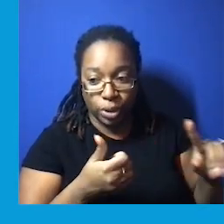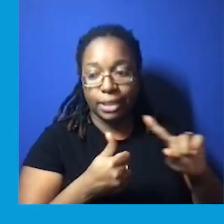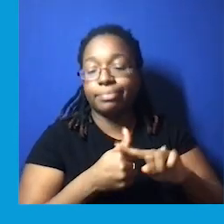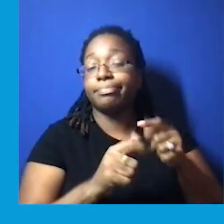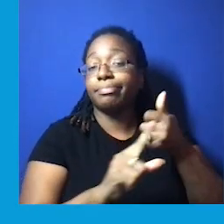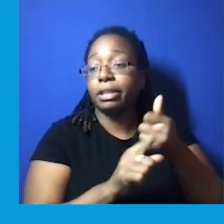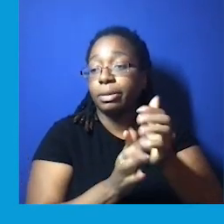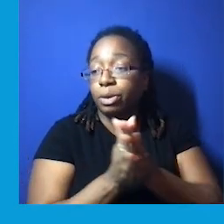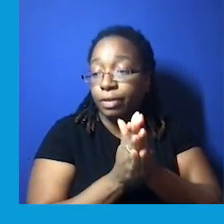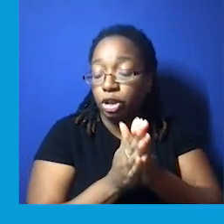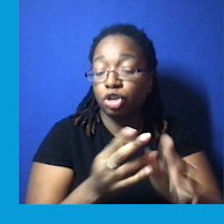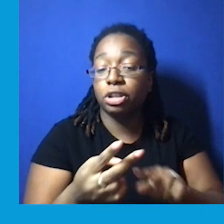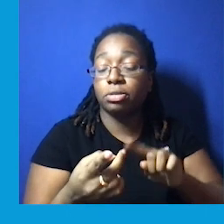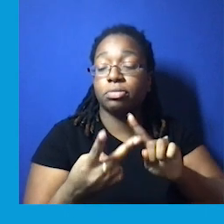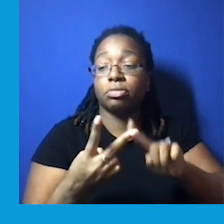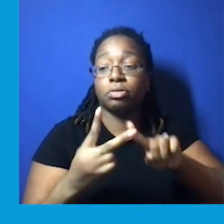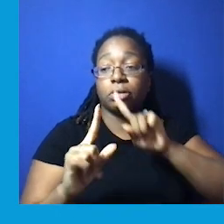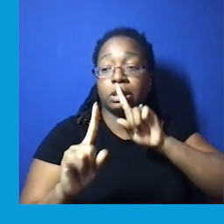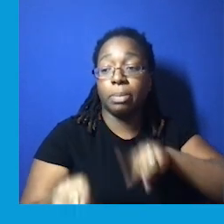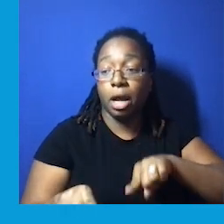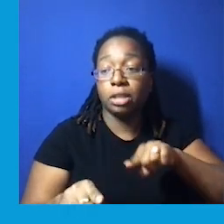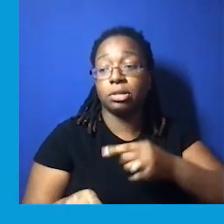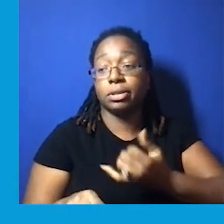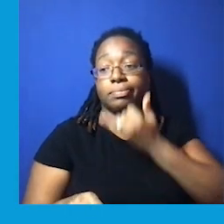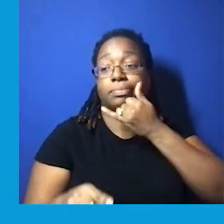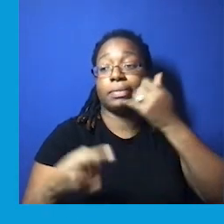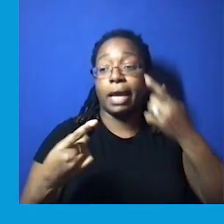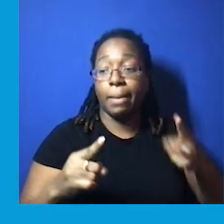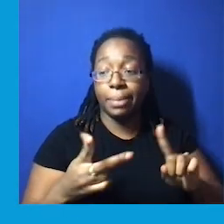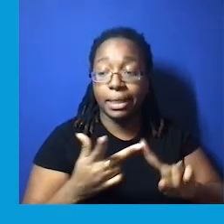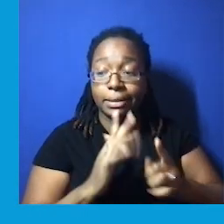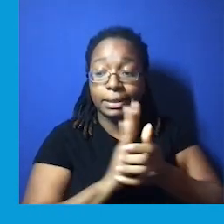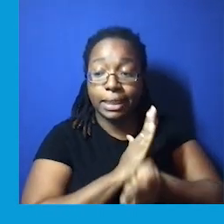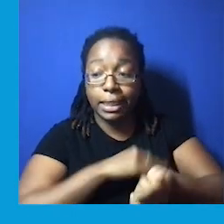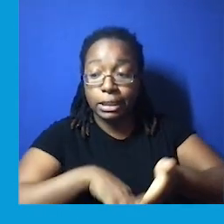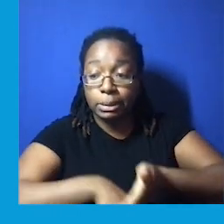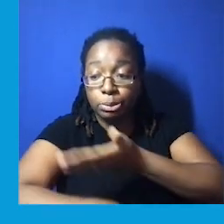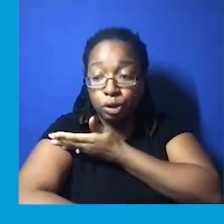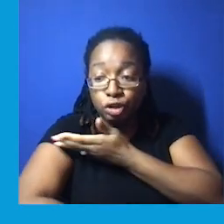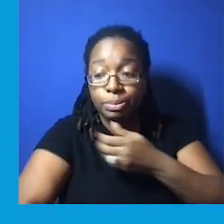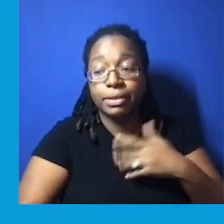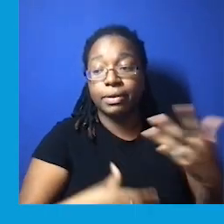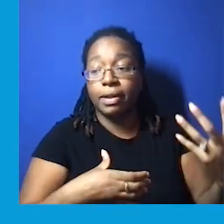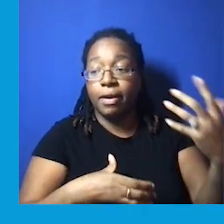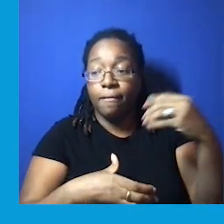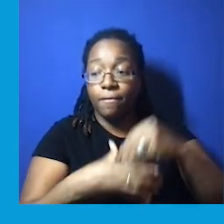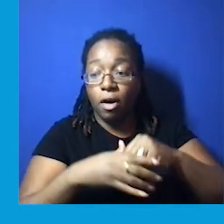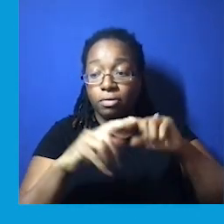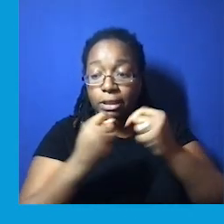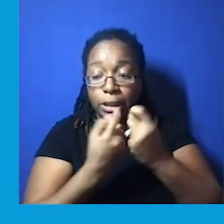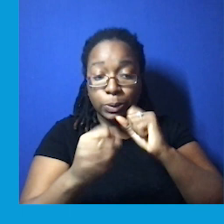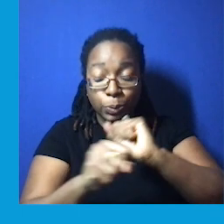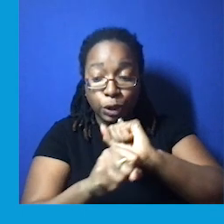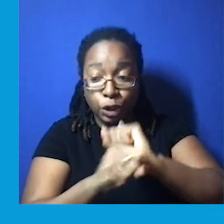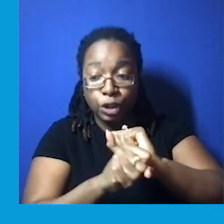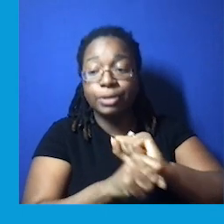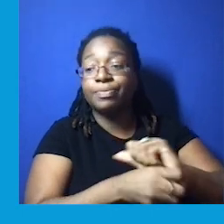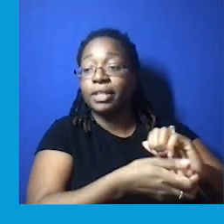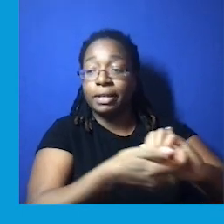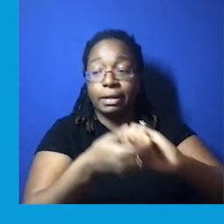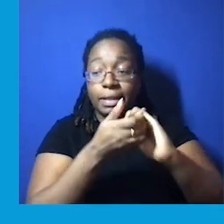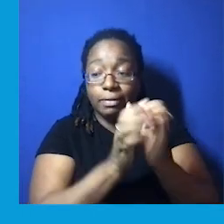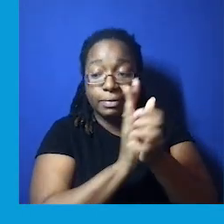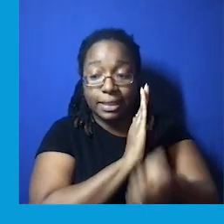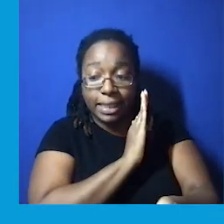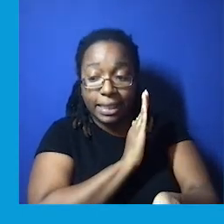self-motivation, response to setbacks, skills and involvement in teamwork, collaborative leadership skills, willingness to